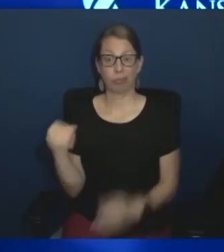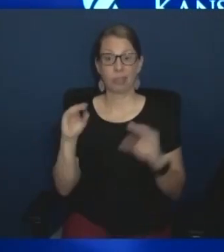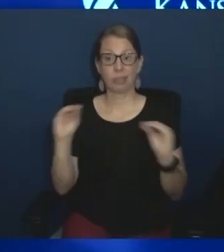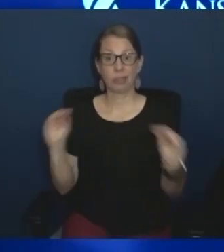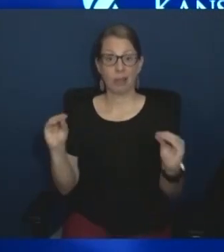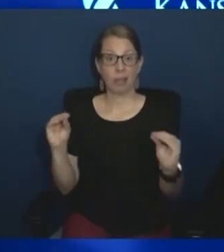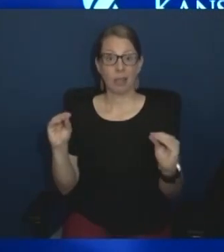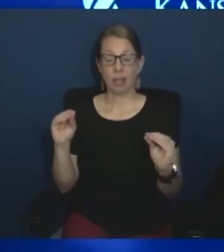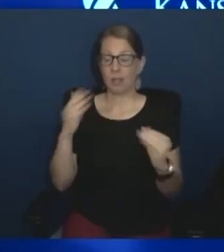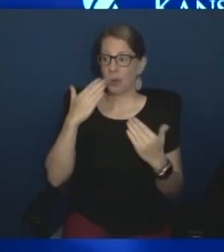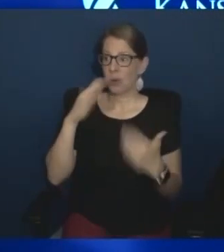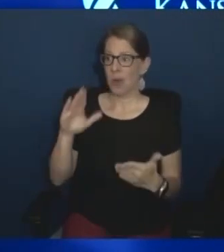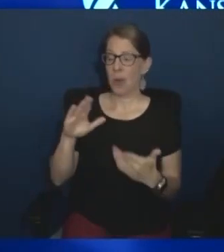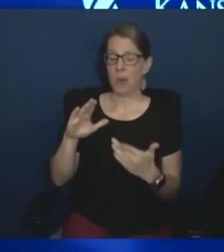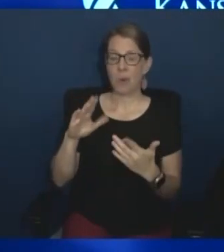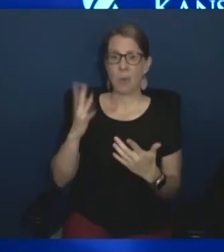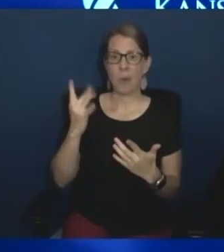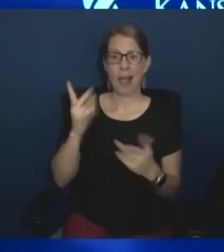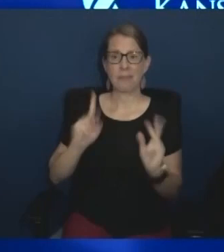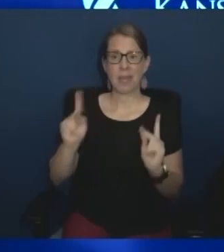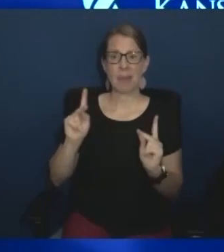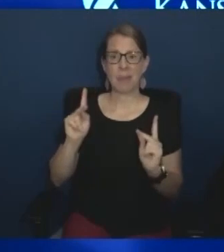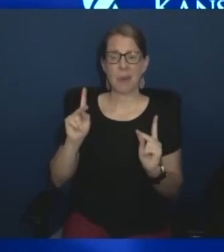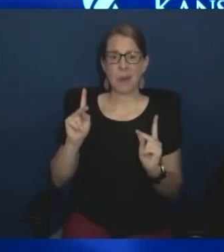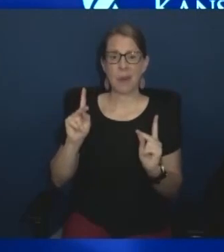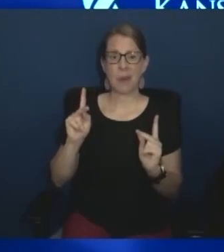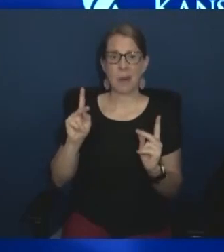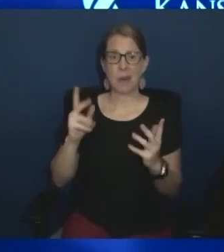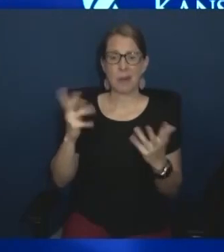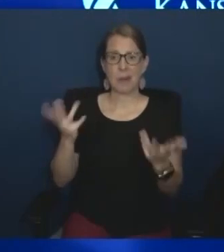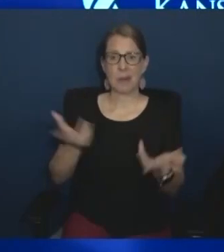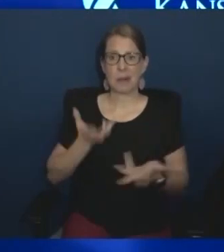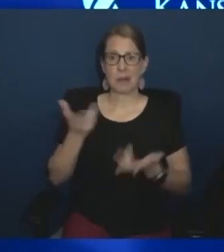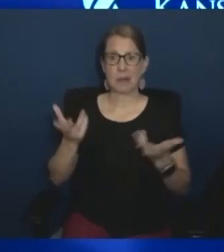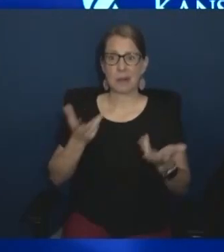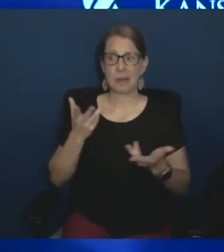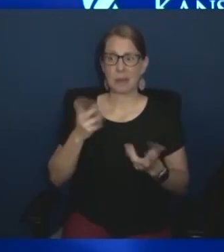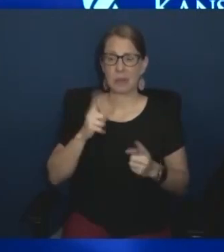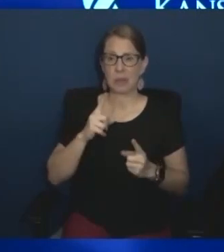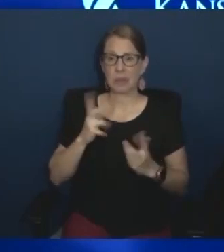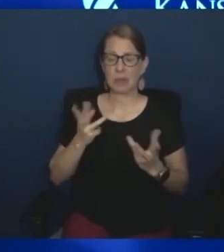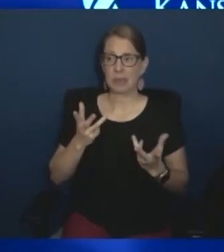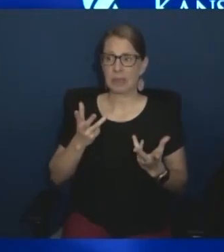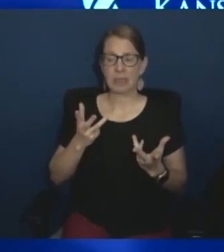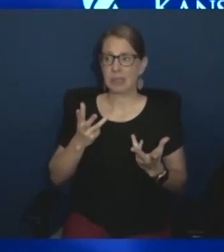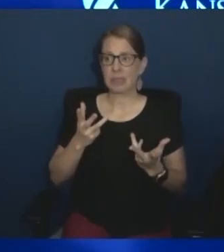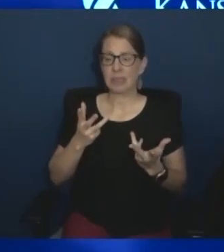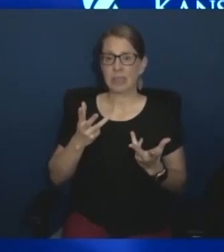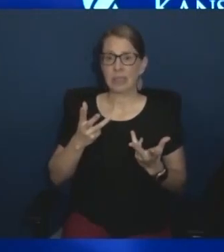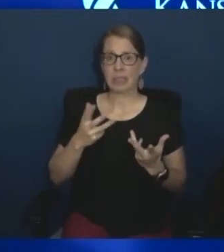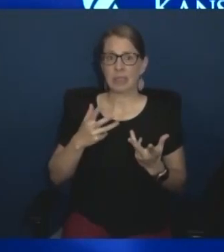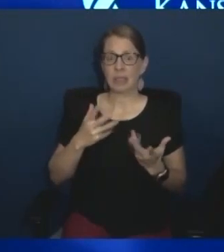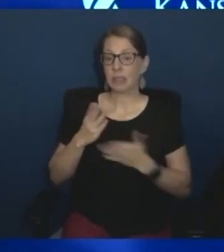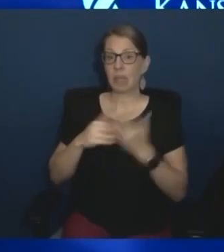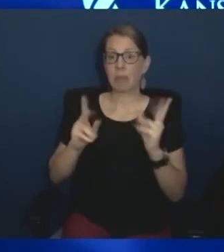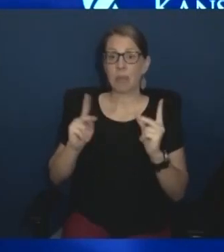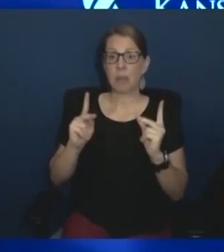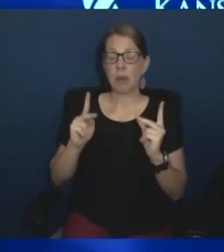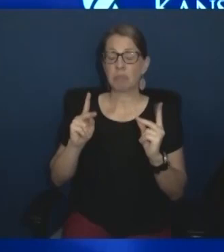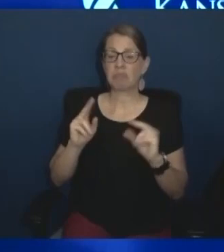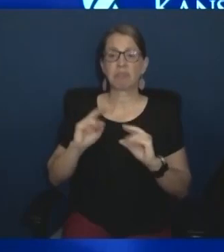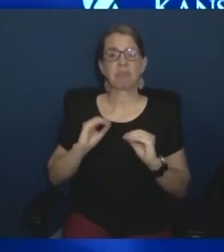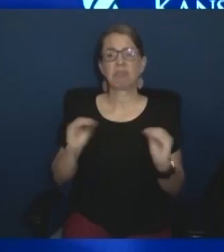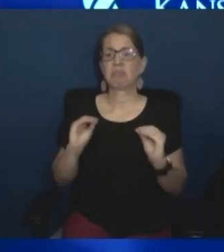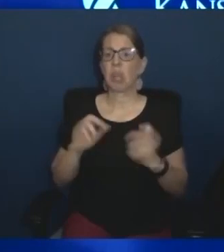do, especially when it comes to their respiratory, their lungs. Some people don't have a problem with it. Other people, it's